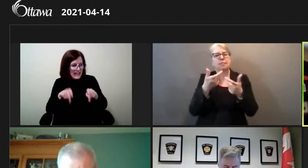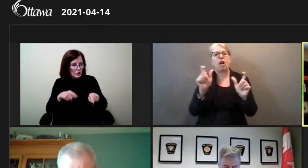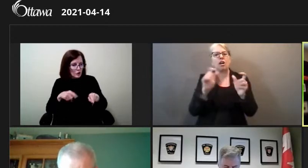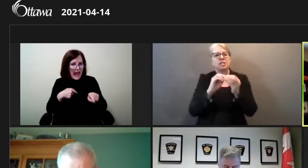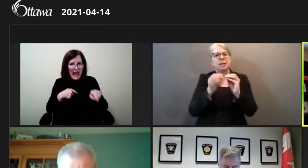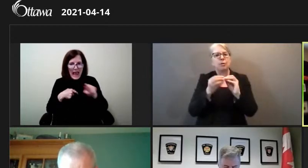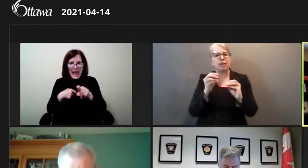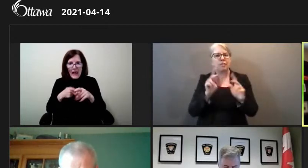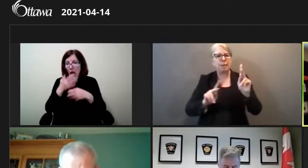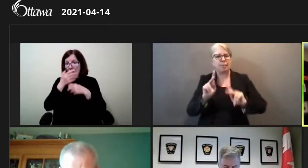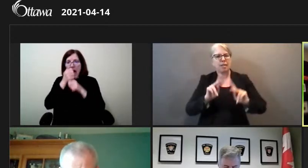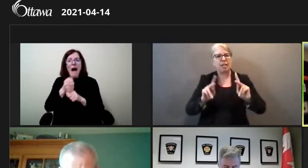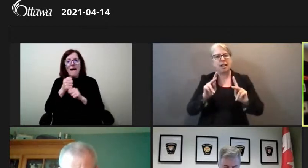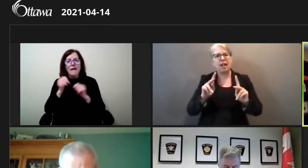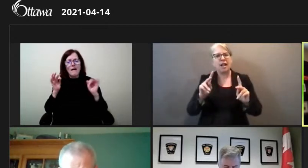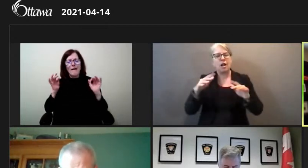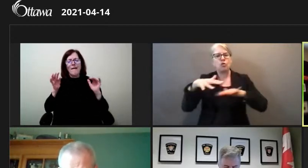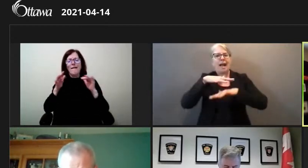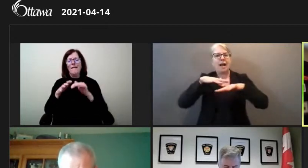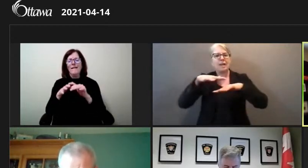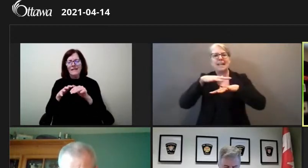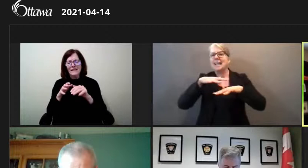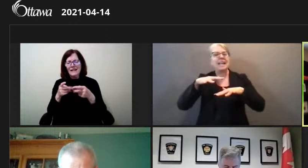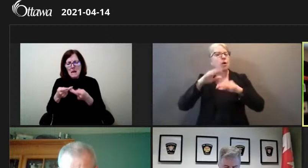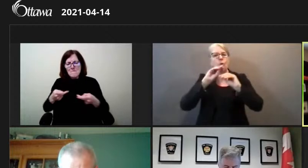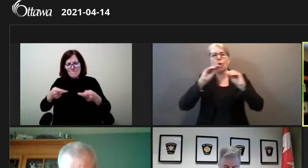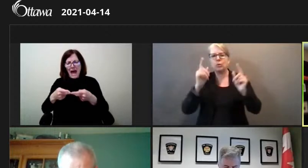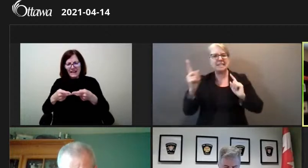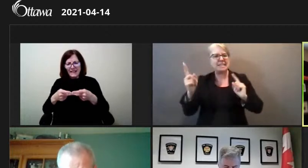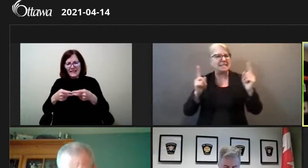been experiencing crowding with lack of distancing and masking.